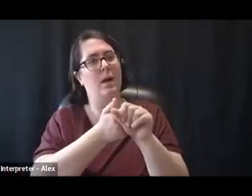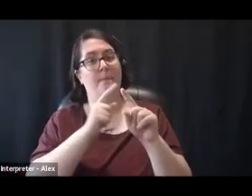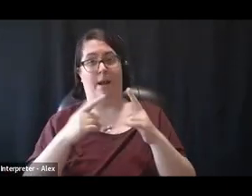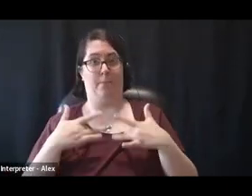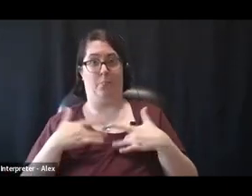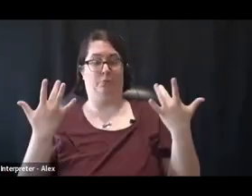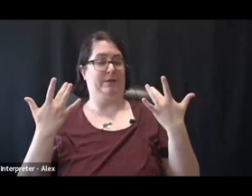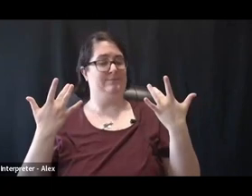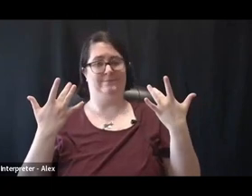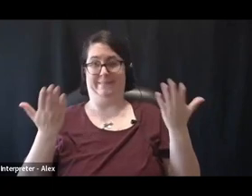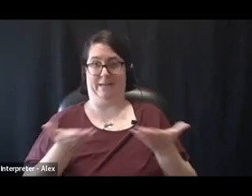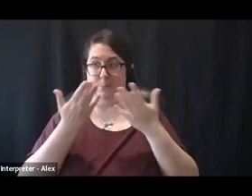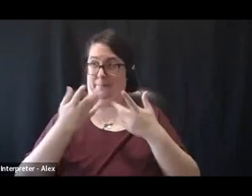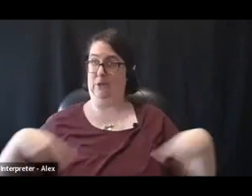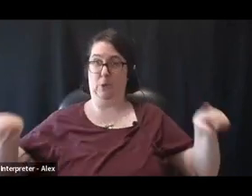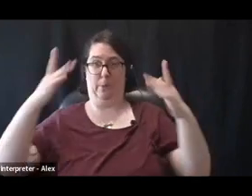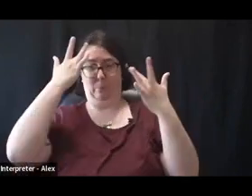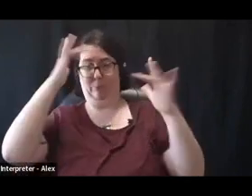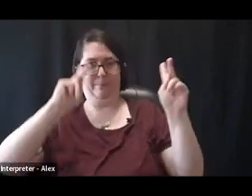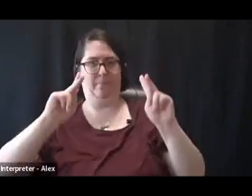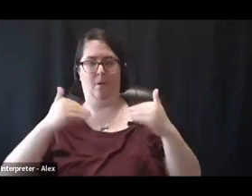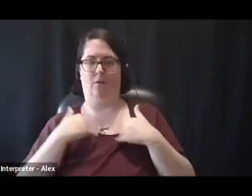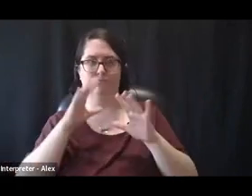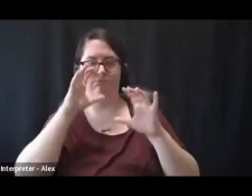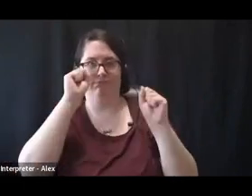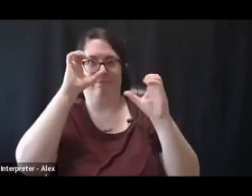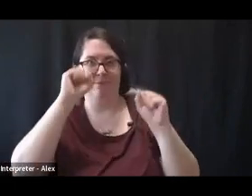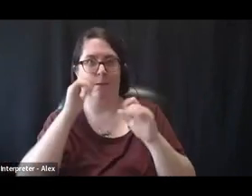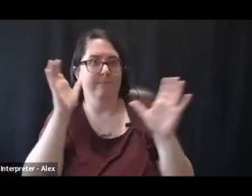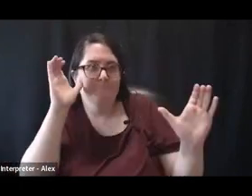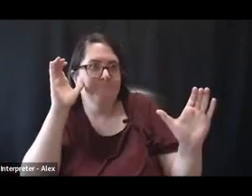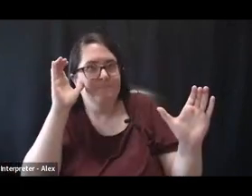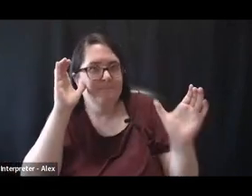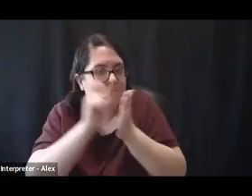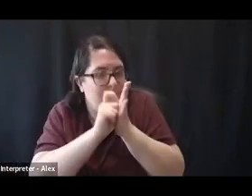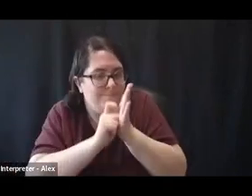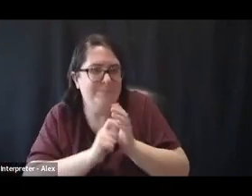to be surrounded by all of you brilliant people. I'm going to listen carefully.